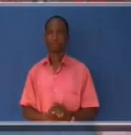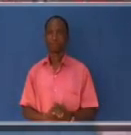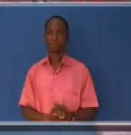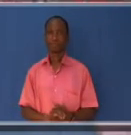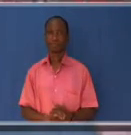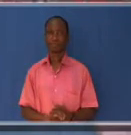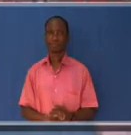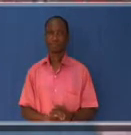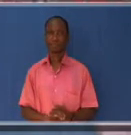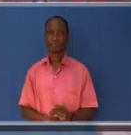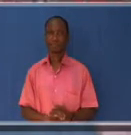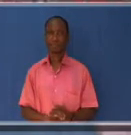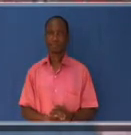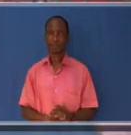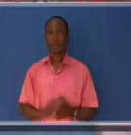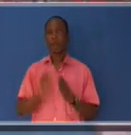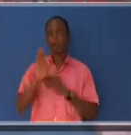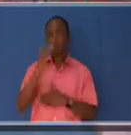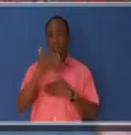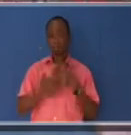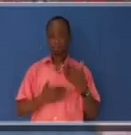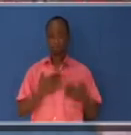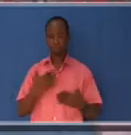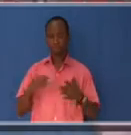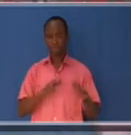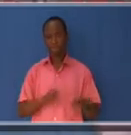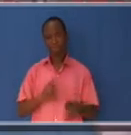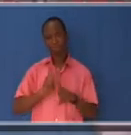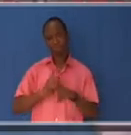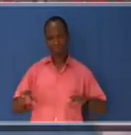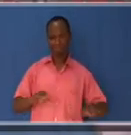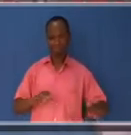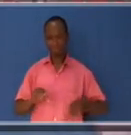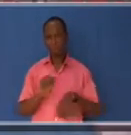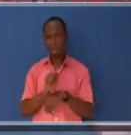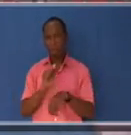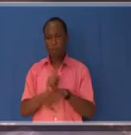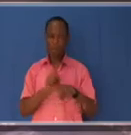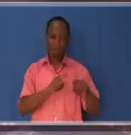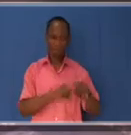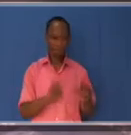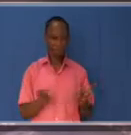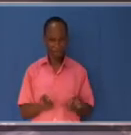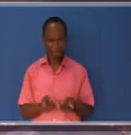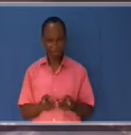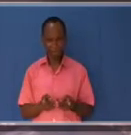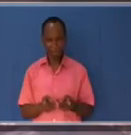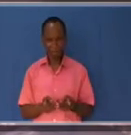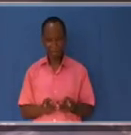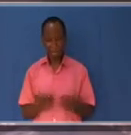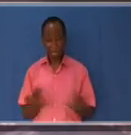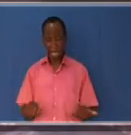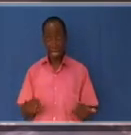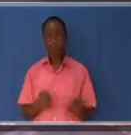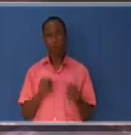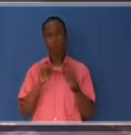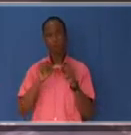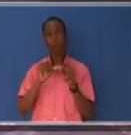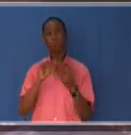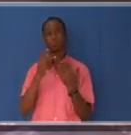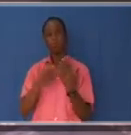are able to move our bodies and go about our normal routines. Today we are continuing our